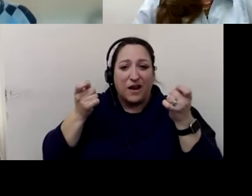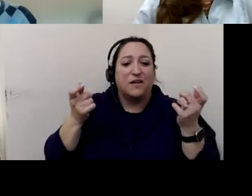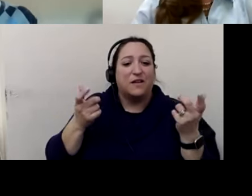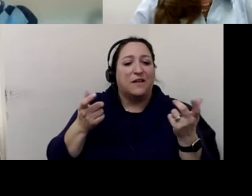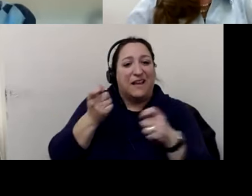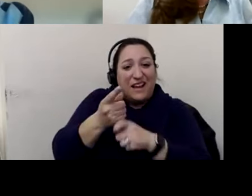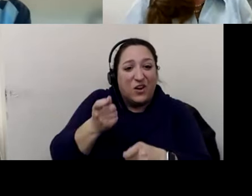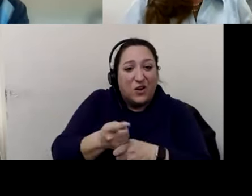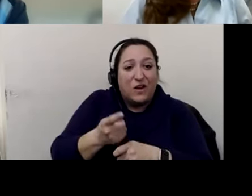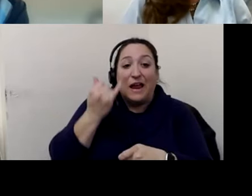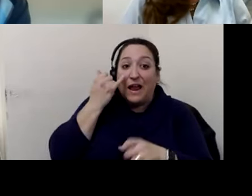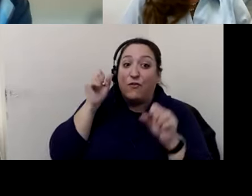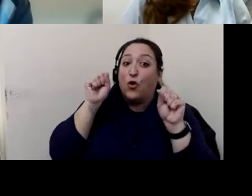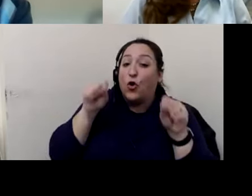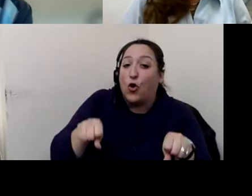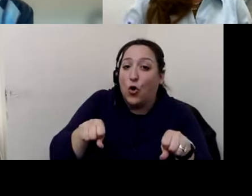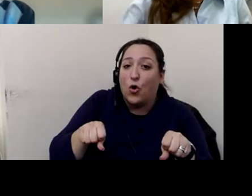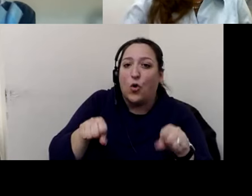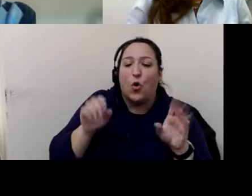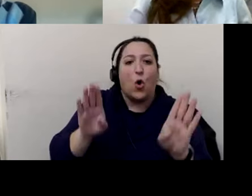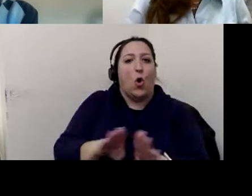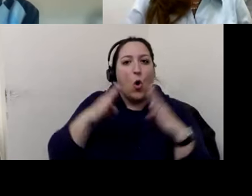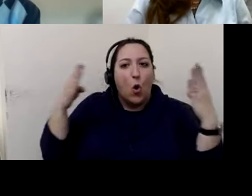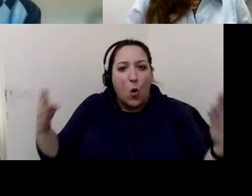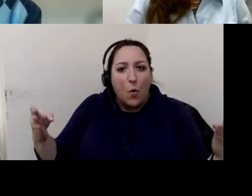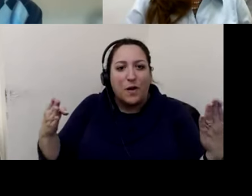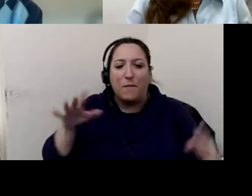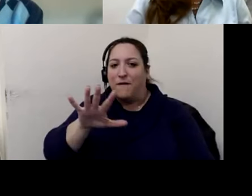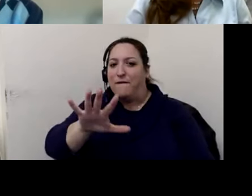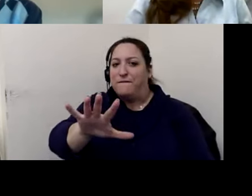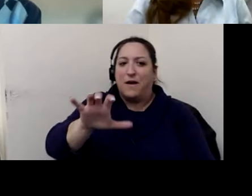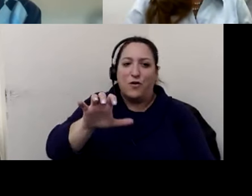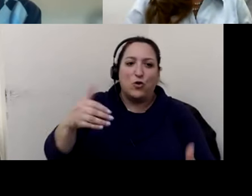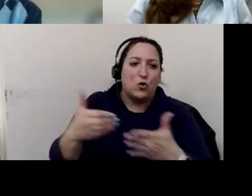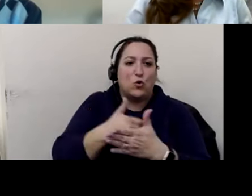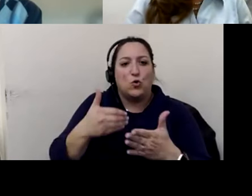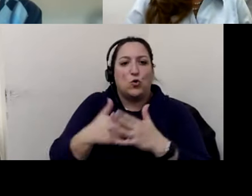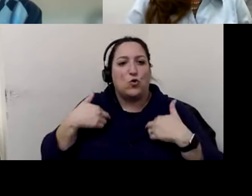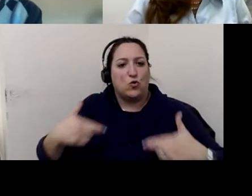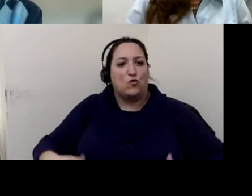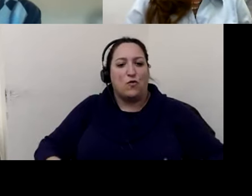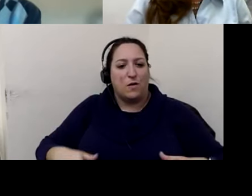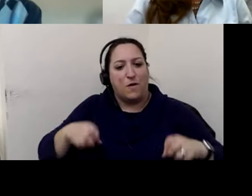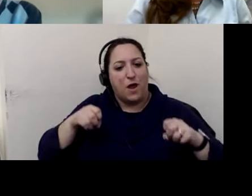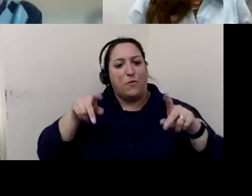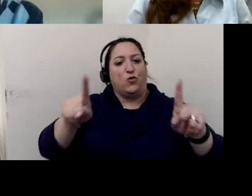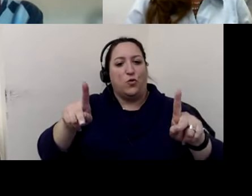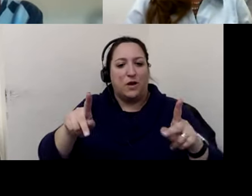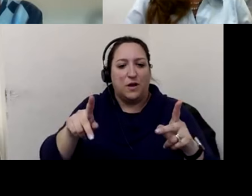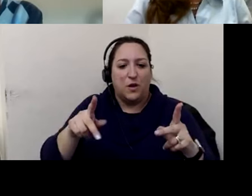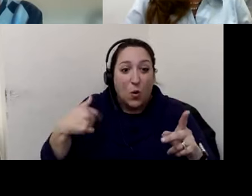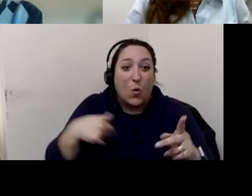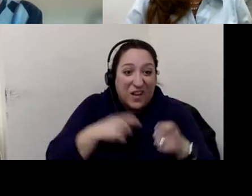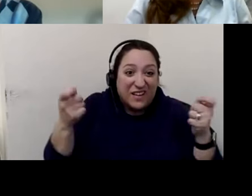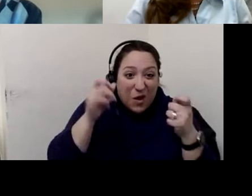basis if we were able to open up 500 new residential opportunities. We